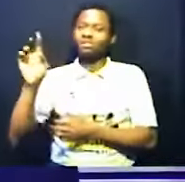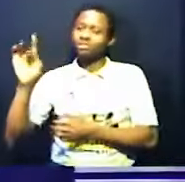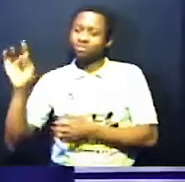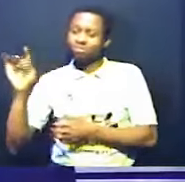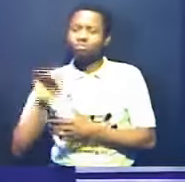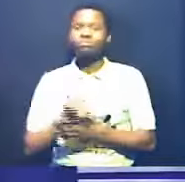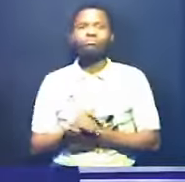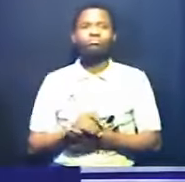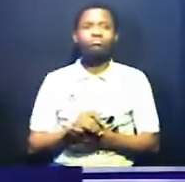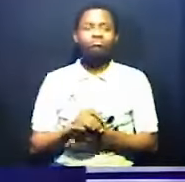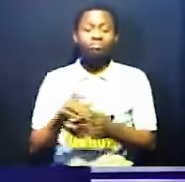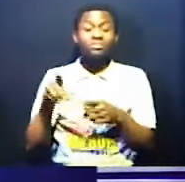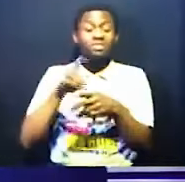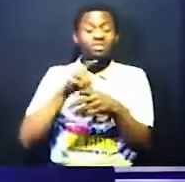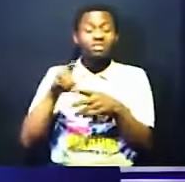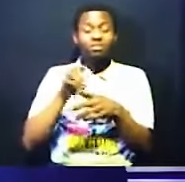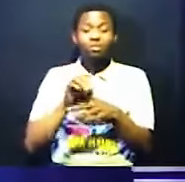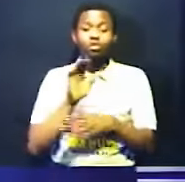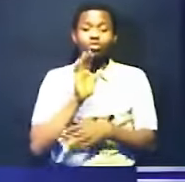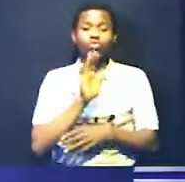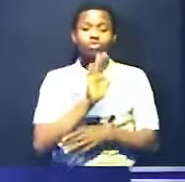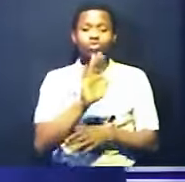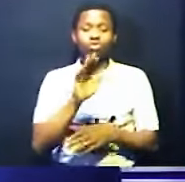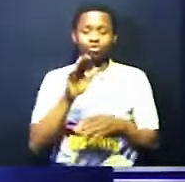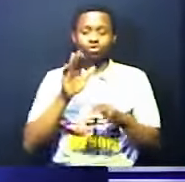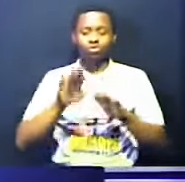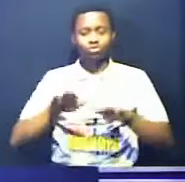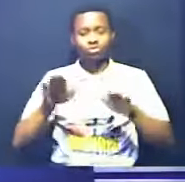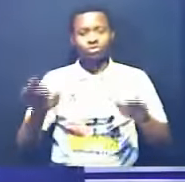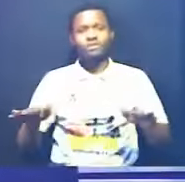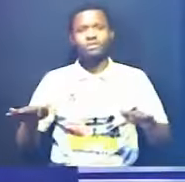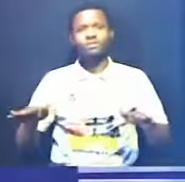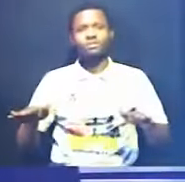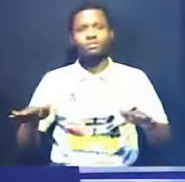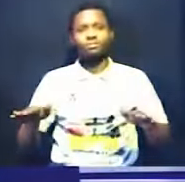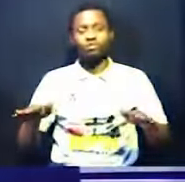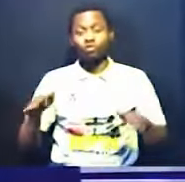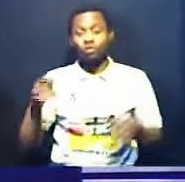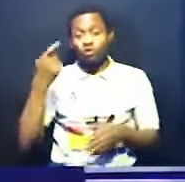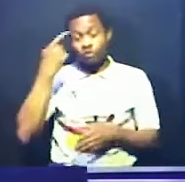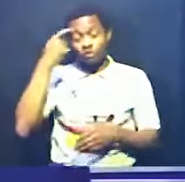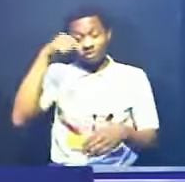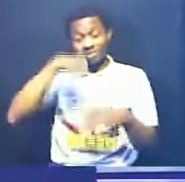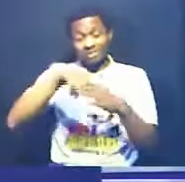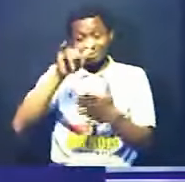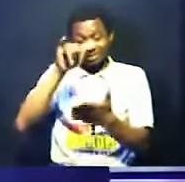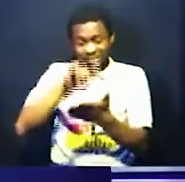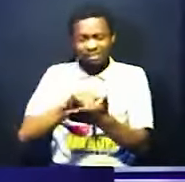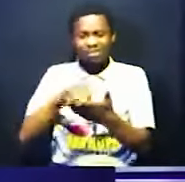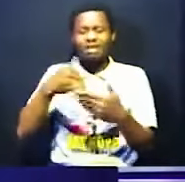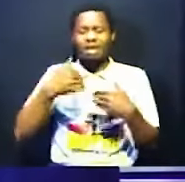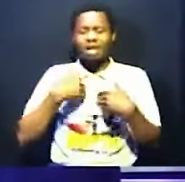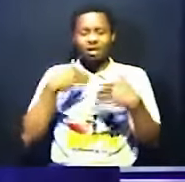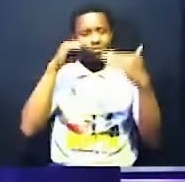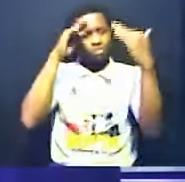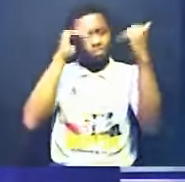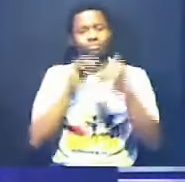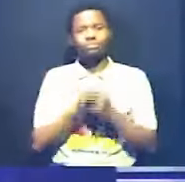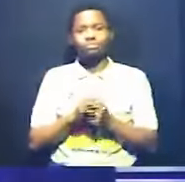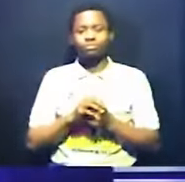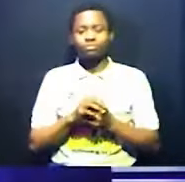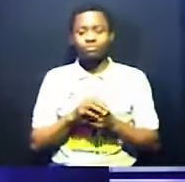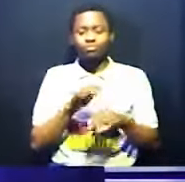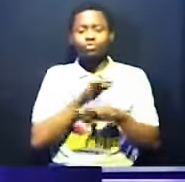Discipline your children, for in that there is hope. Do not be a